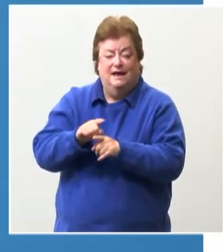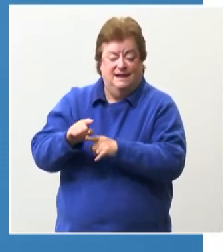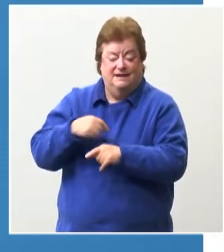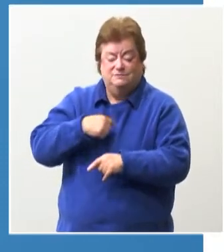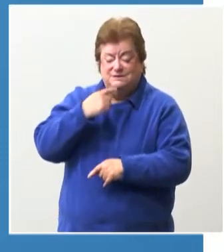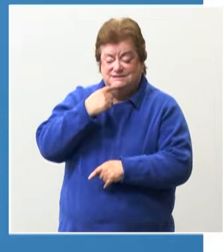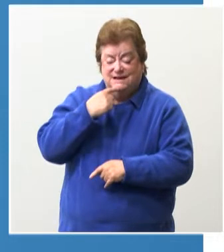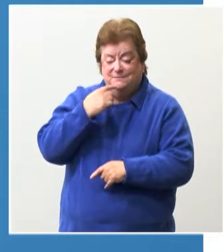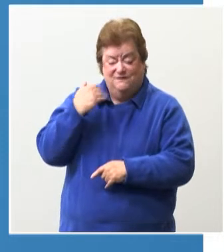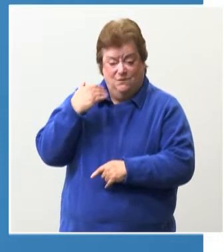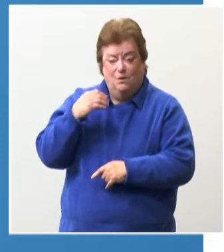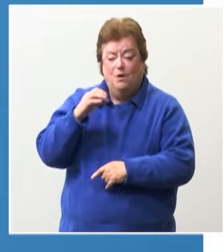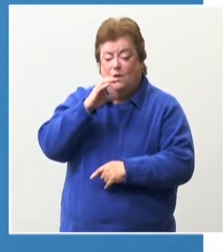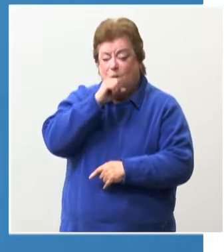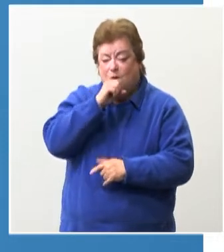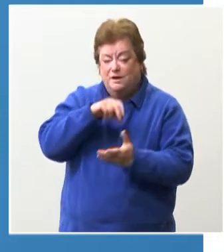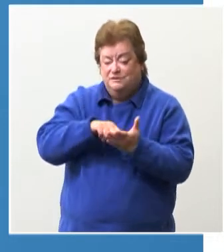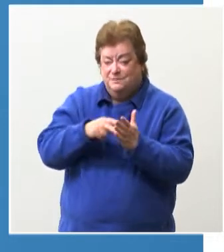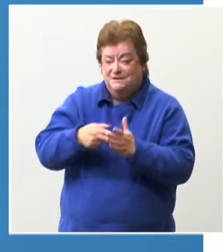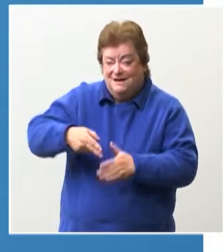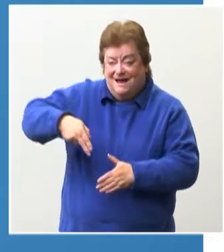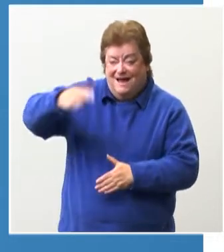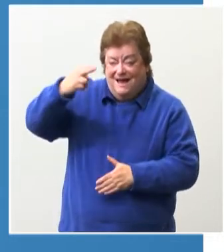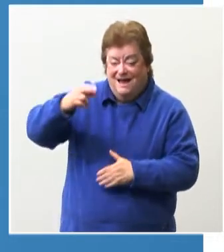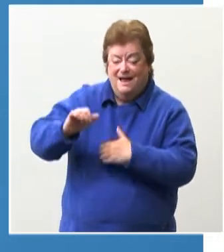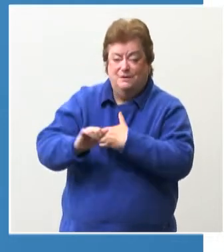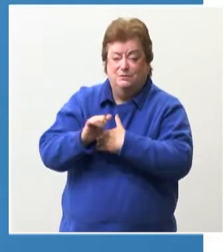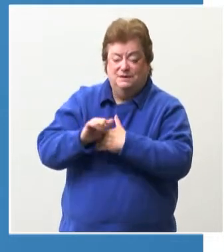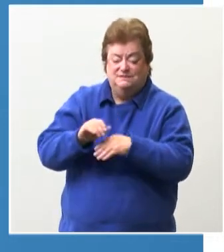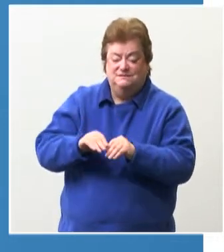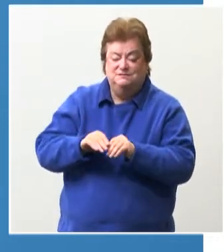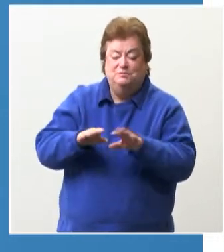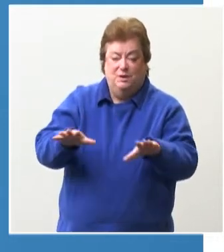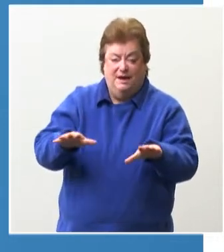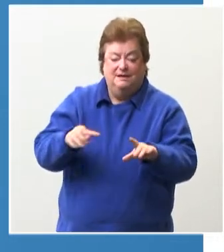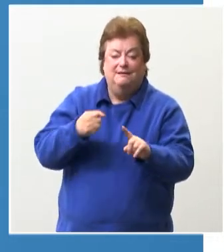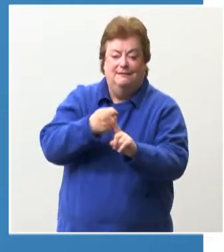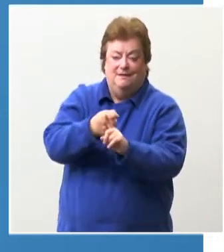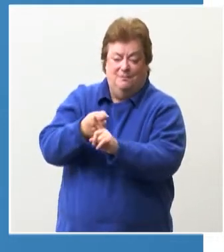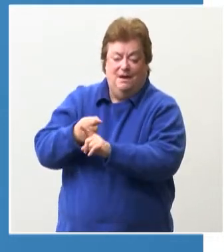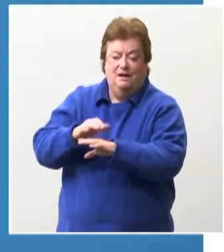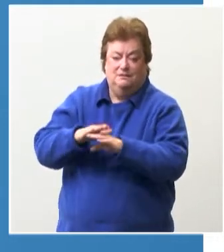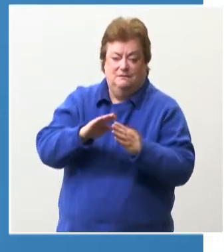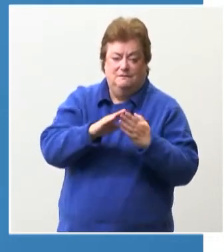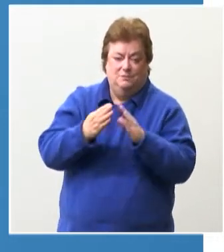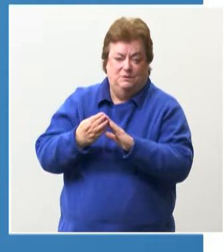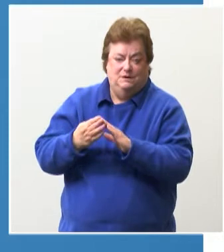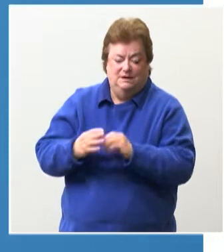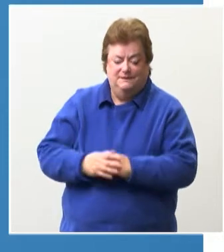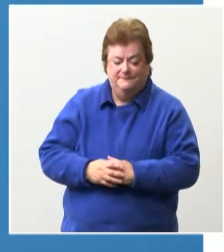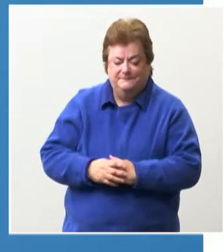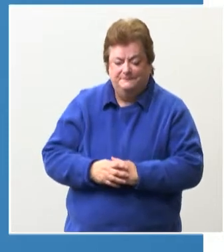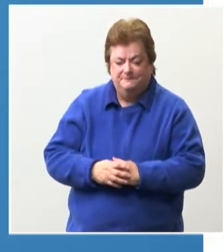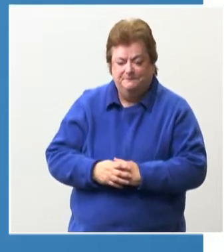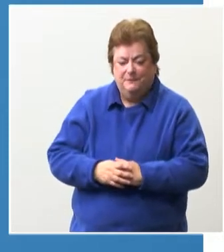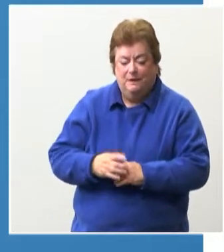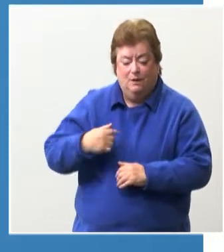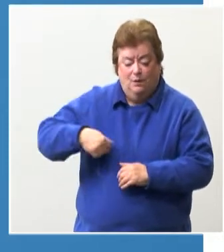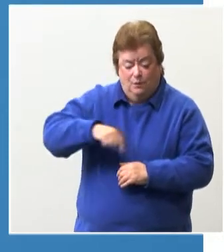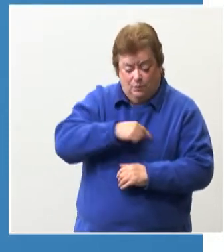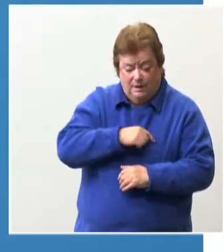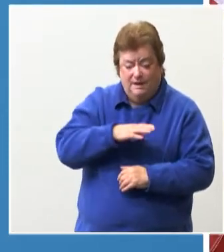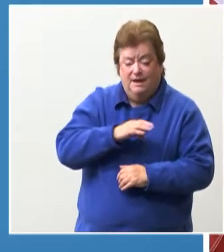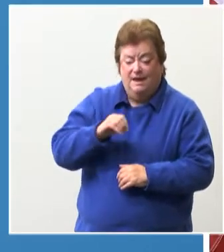orange means that there is a high risk of COVID-19 spread and impact on our community. As we and members